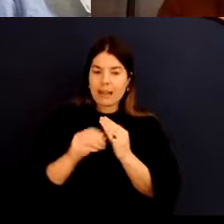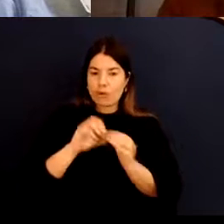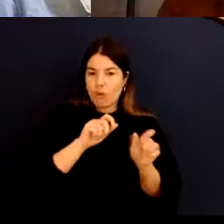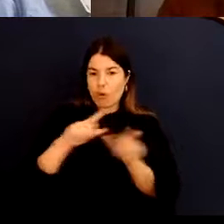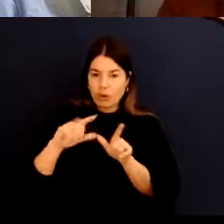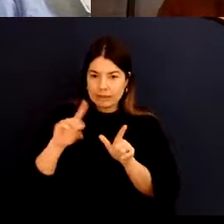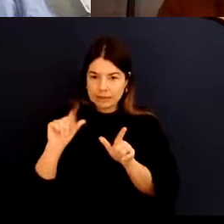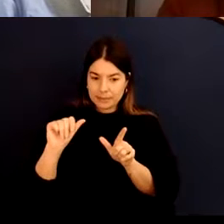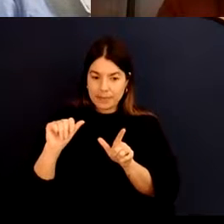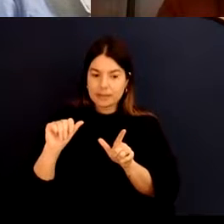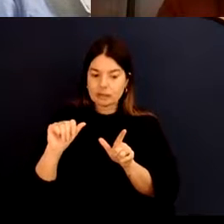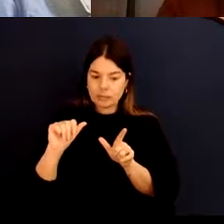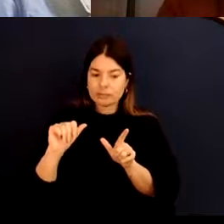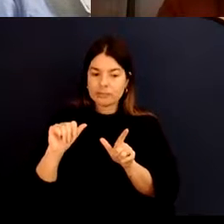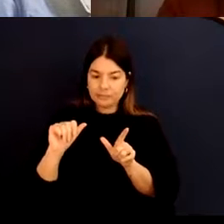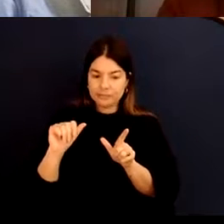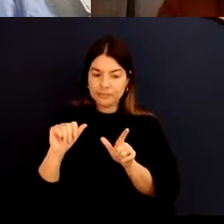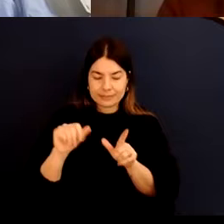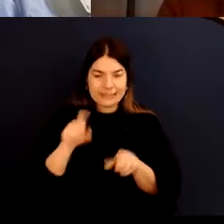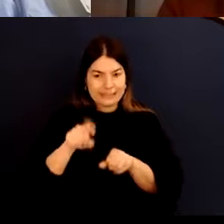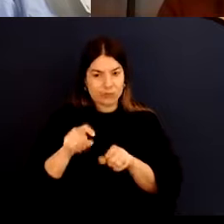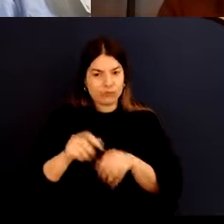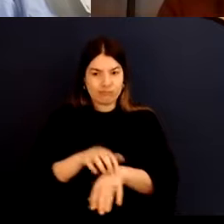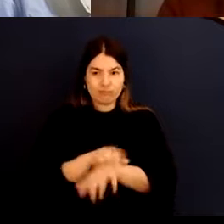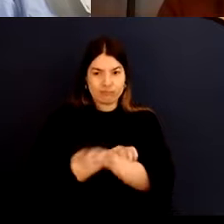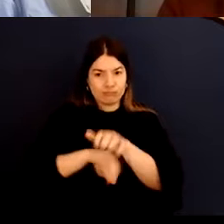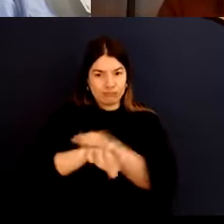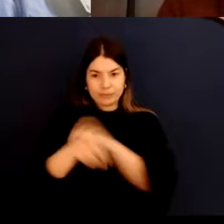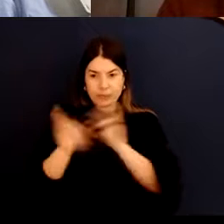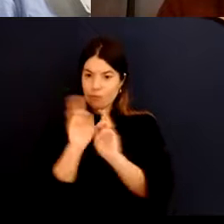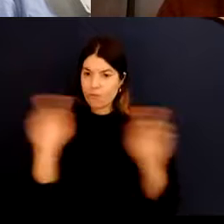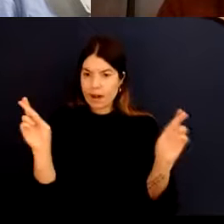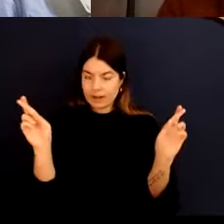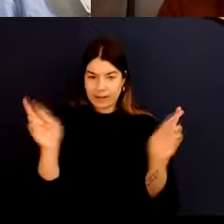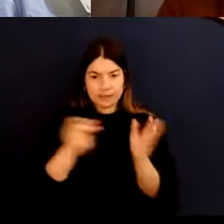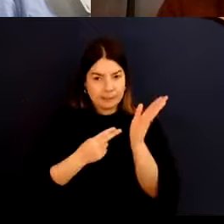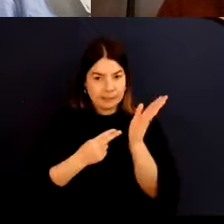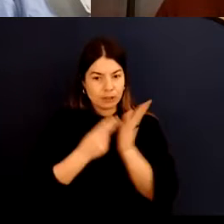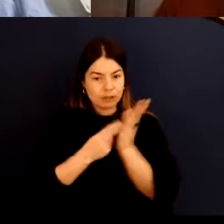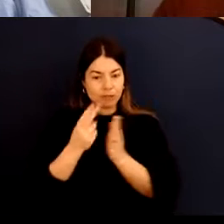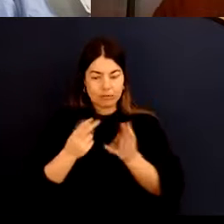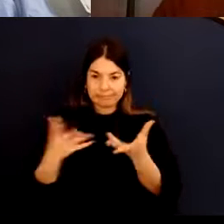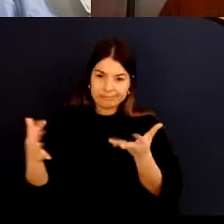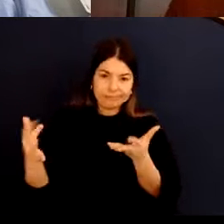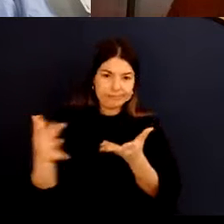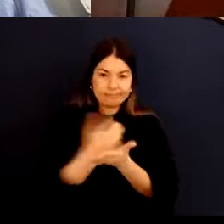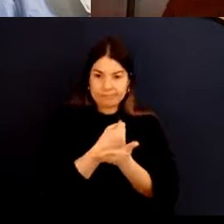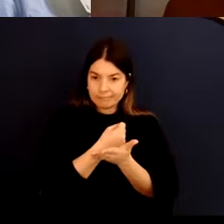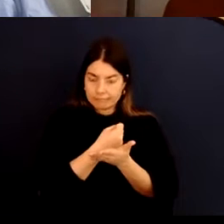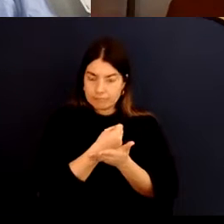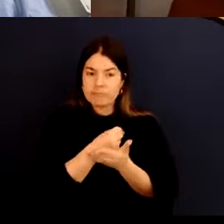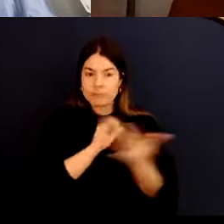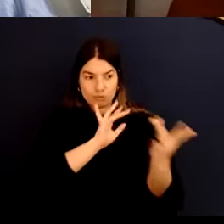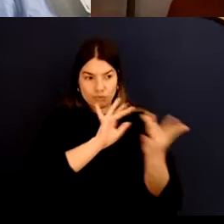city. So we have to be very proactive in making sure all that is out there as well as collected. I'd reach out to all